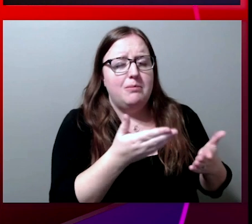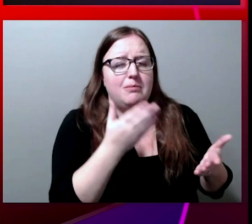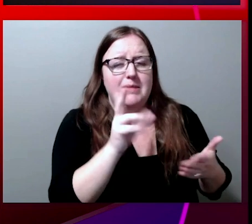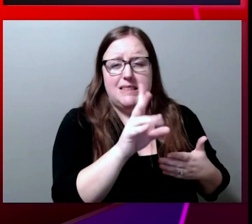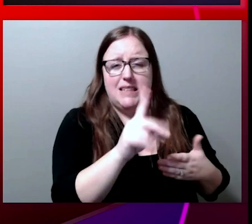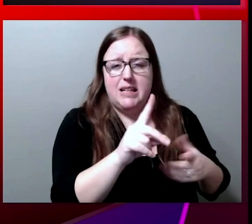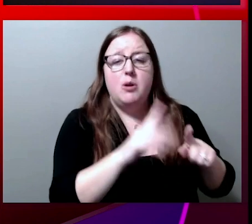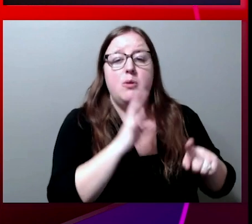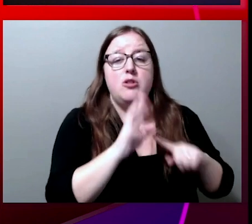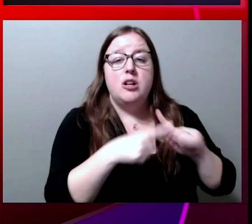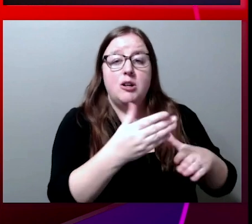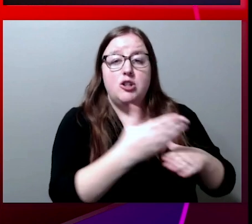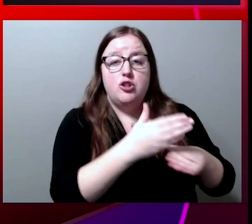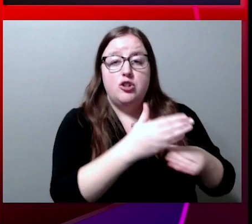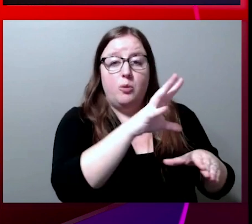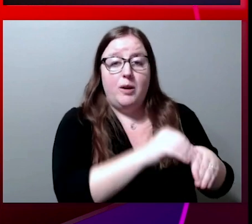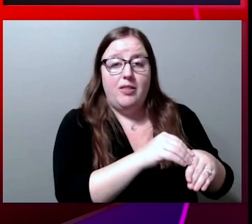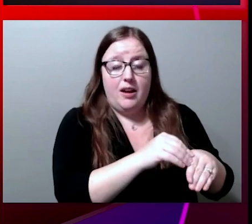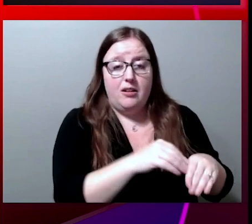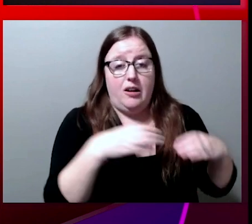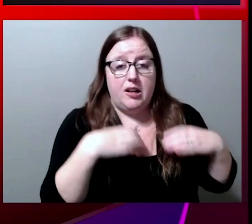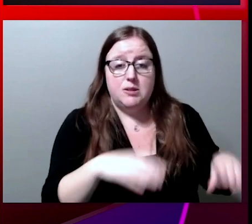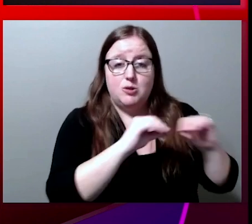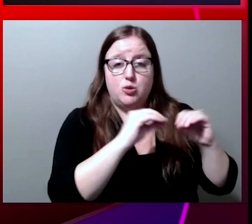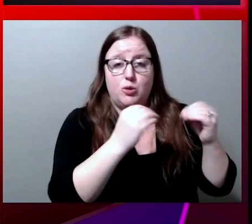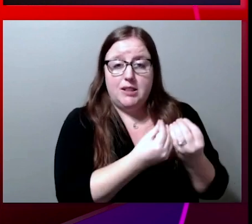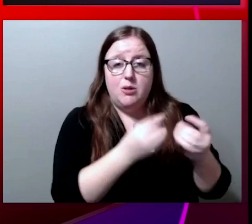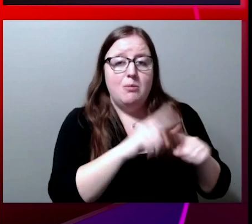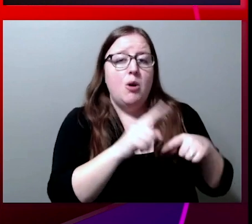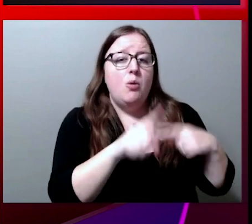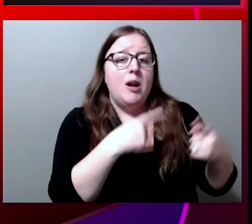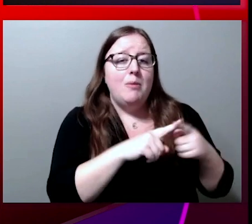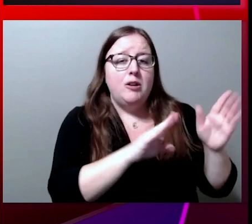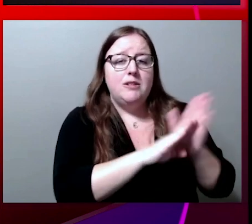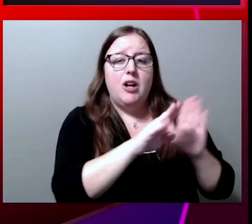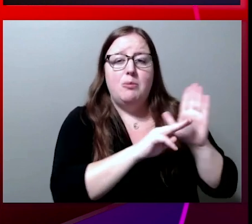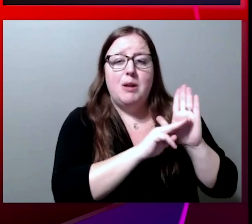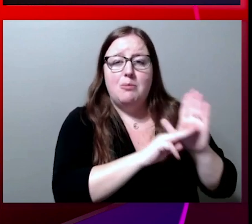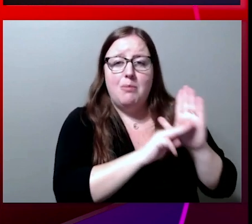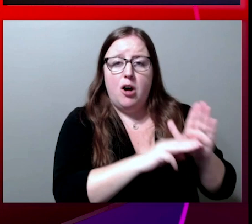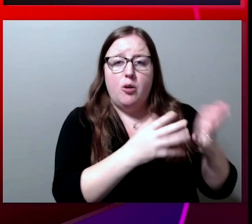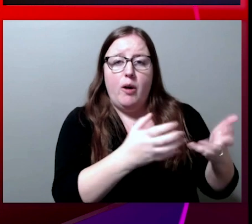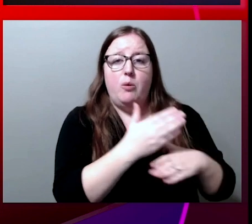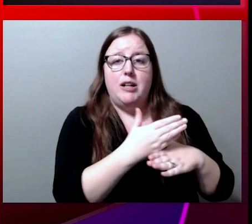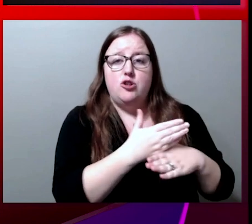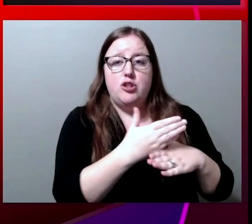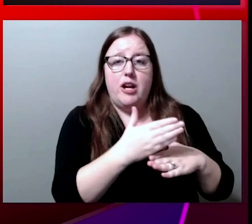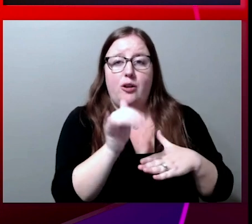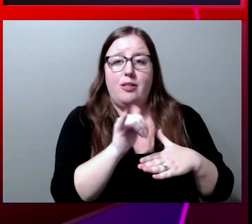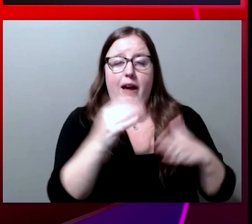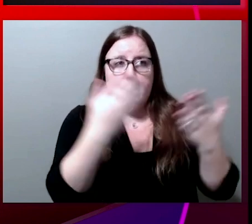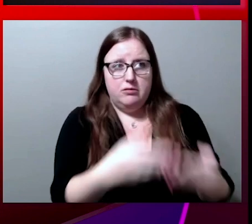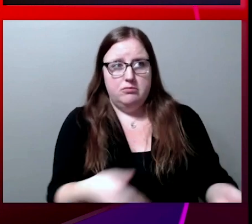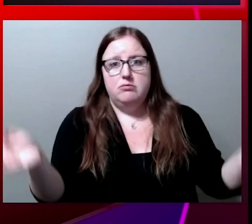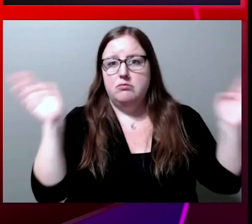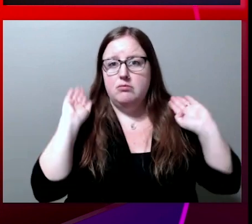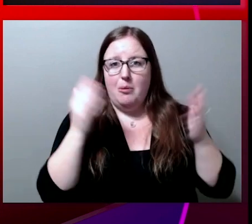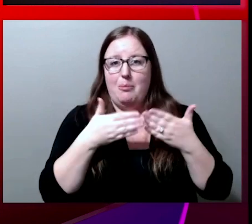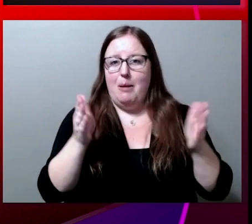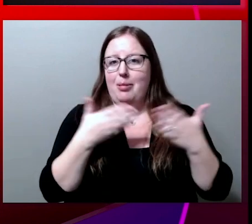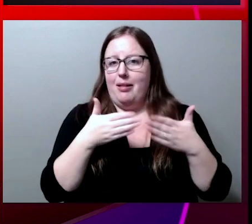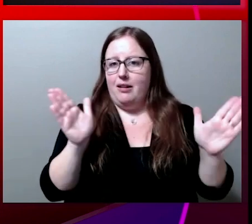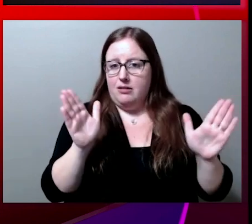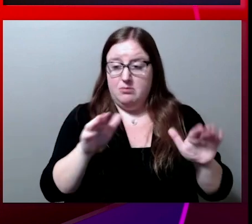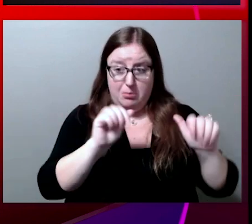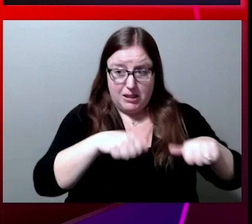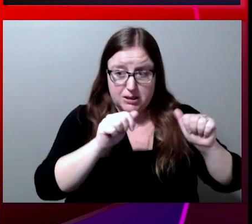sharing within like a customer's organization. But what if I'm developing a model and I want to share it like widely, publicly? Is that possible?